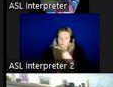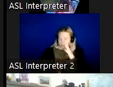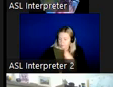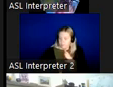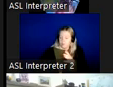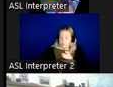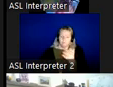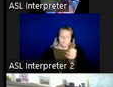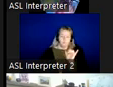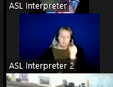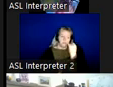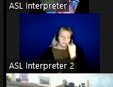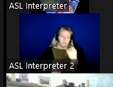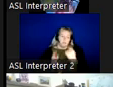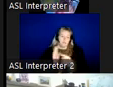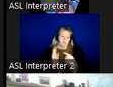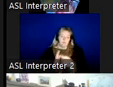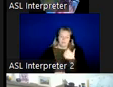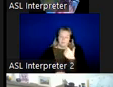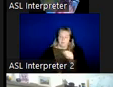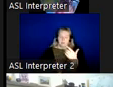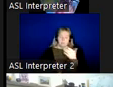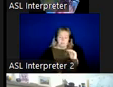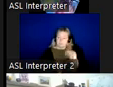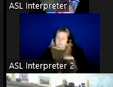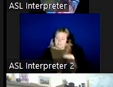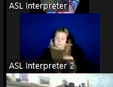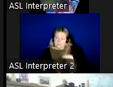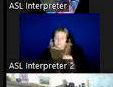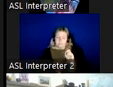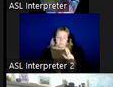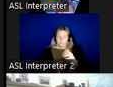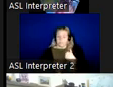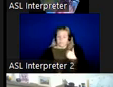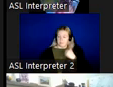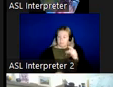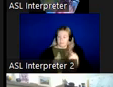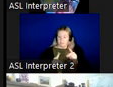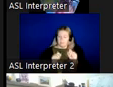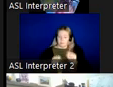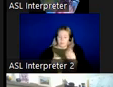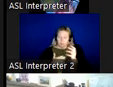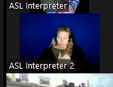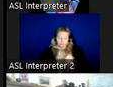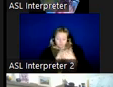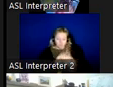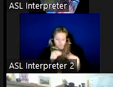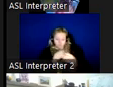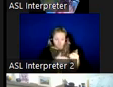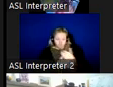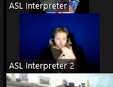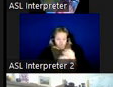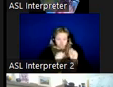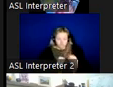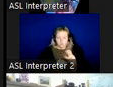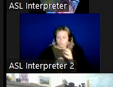include, say, if you have any of your smaller members, family members with you, we can do a little story time, or we can also do a little